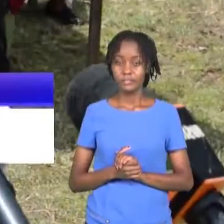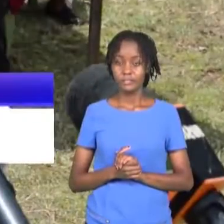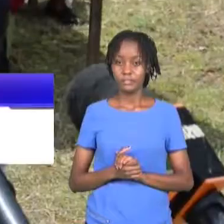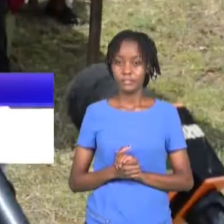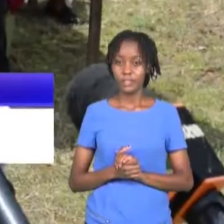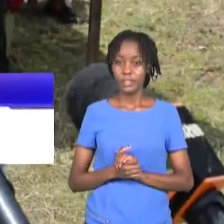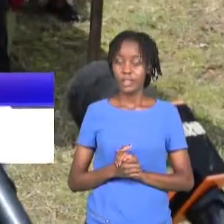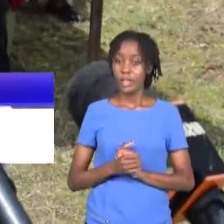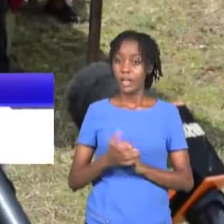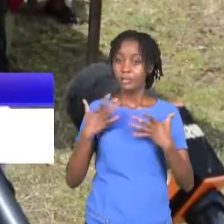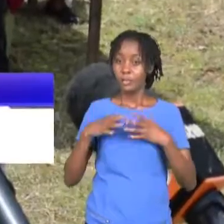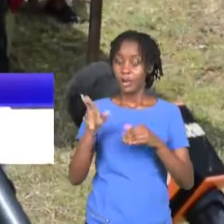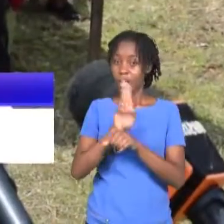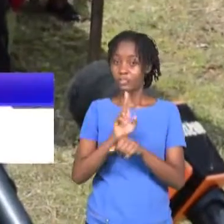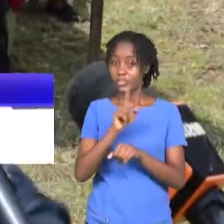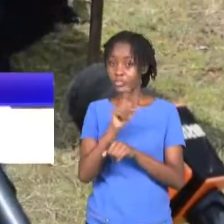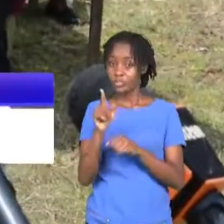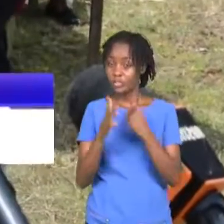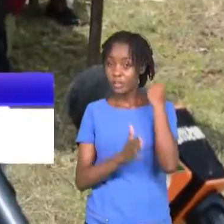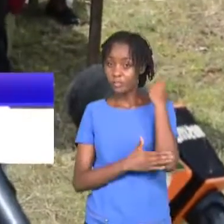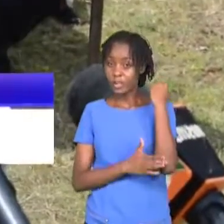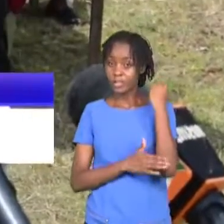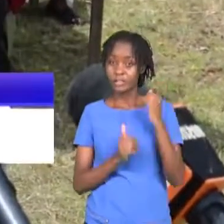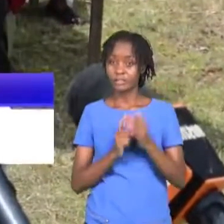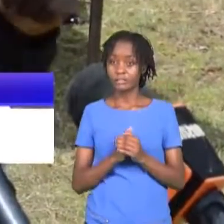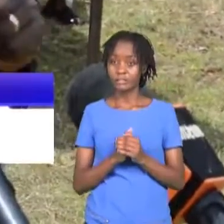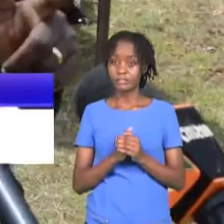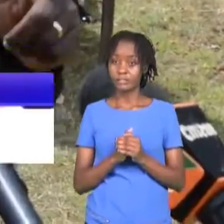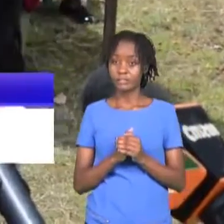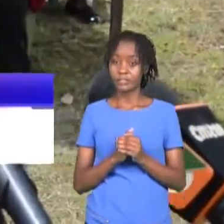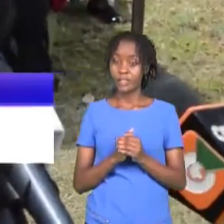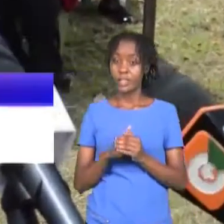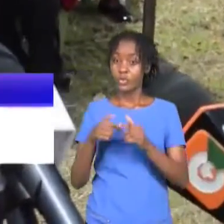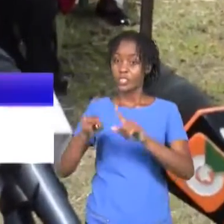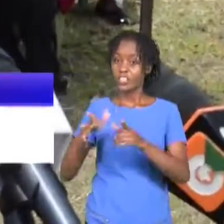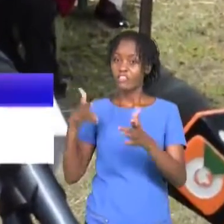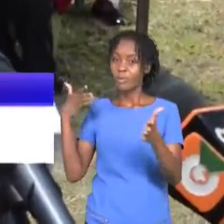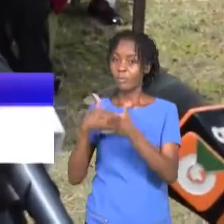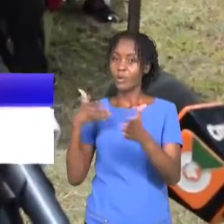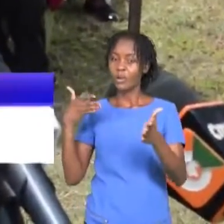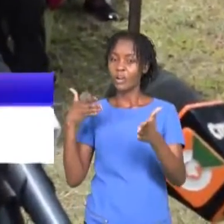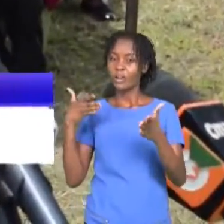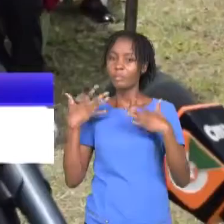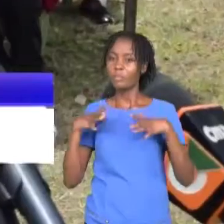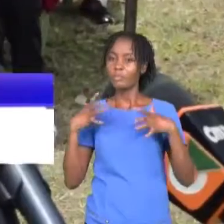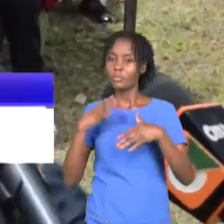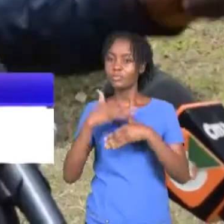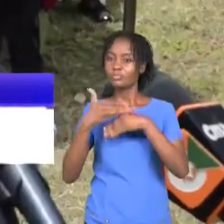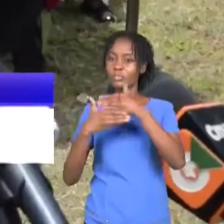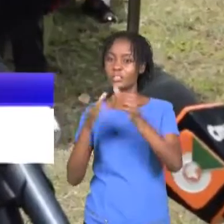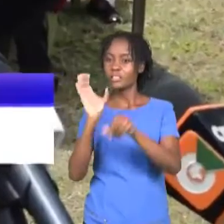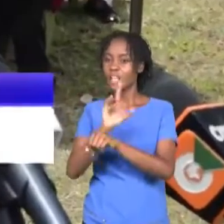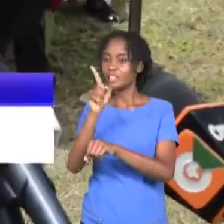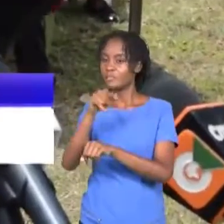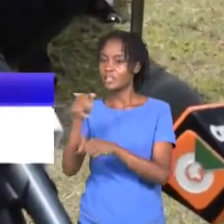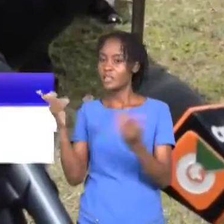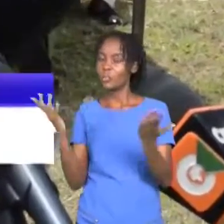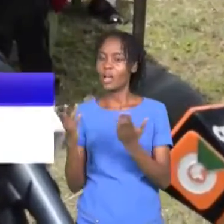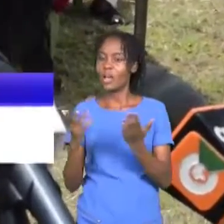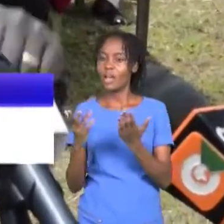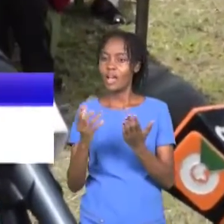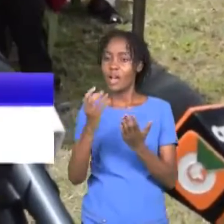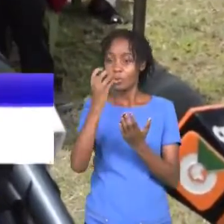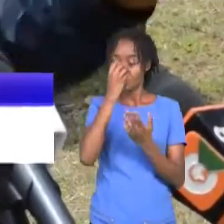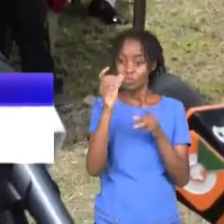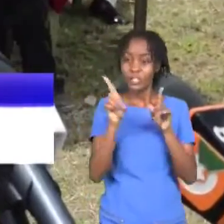Mnatumiwa vibaya. Huyu Ruto mnakataza ajenge kanisa, ni makosa gani amefanya? Na yeye ndiye alisaidia Uhuru Kenyatta